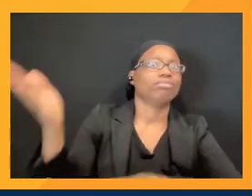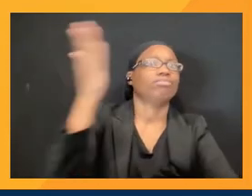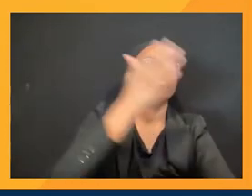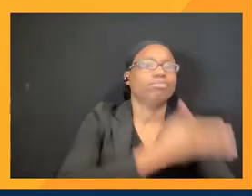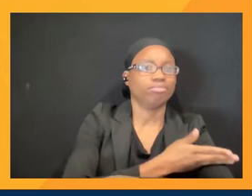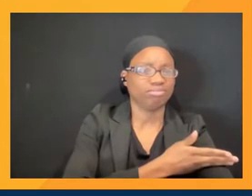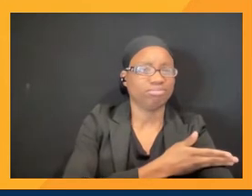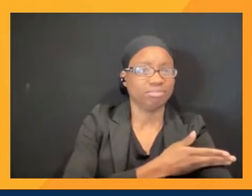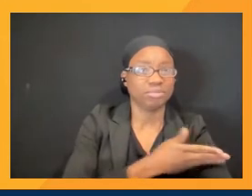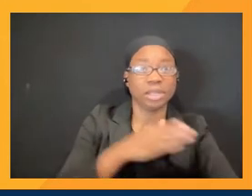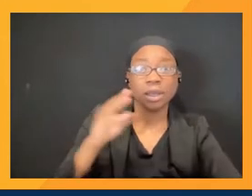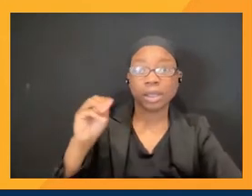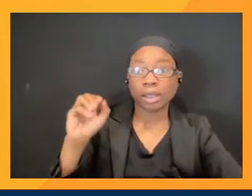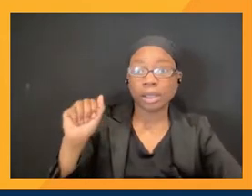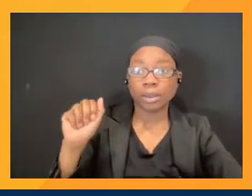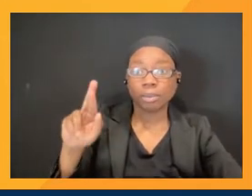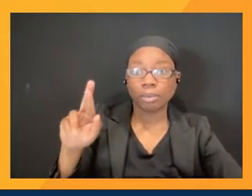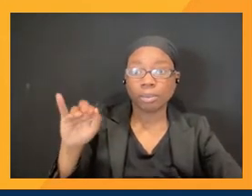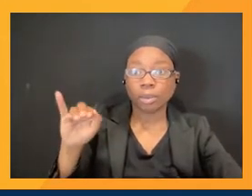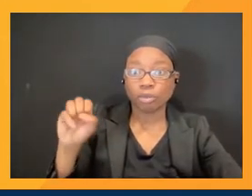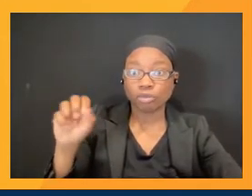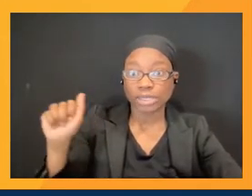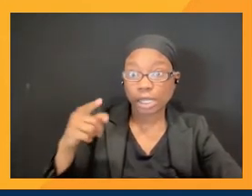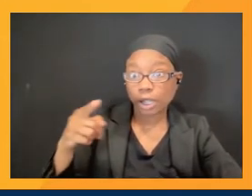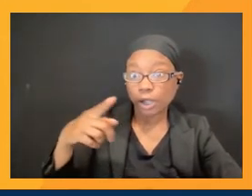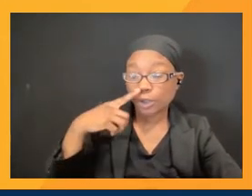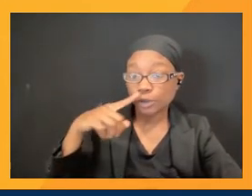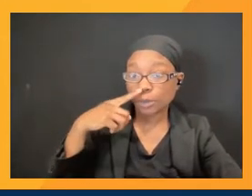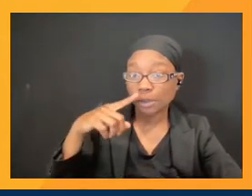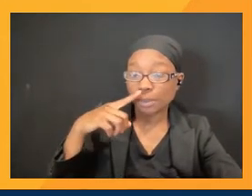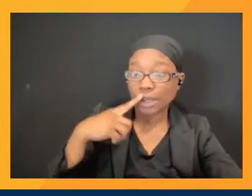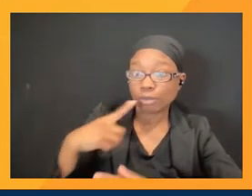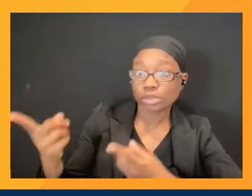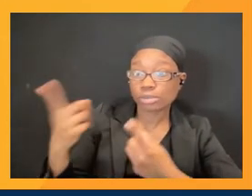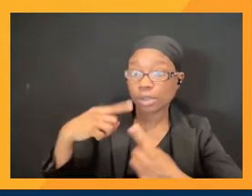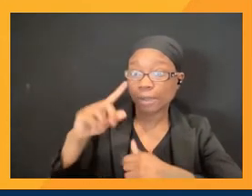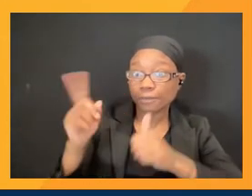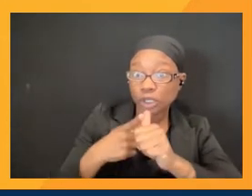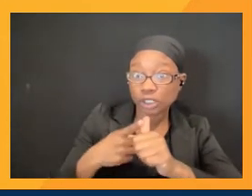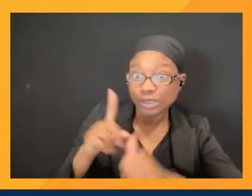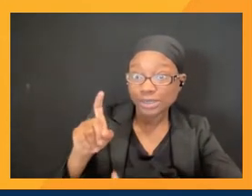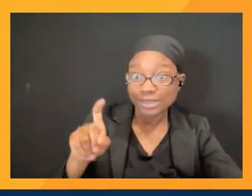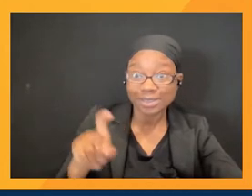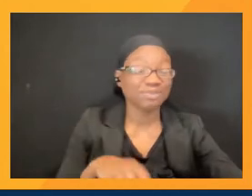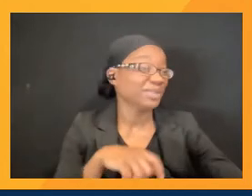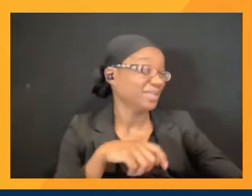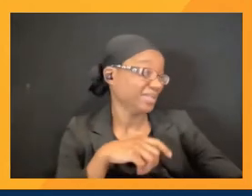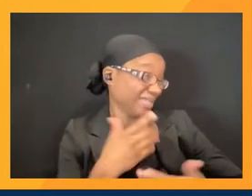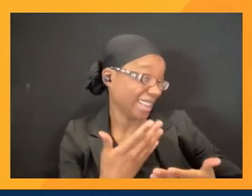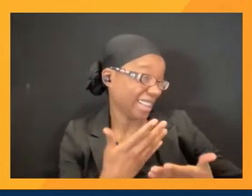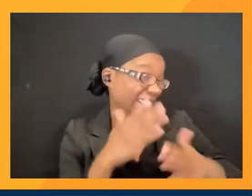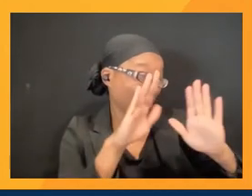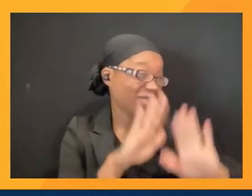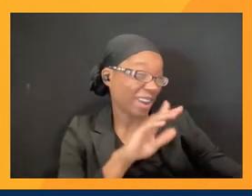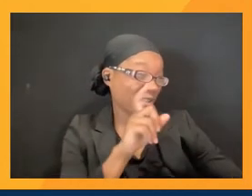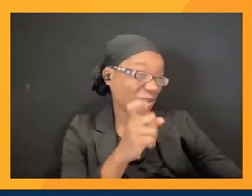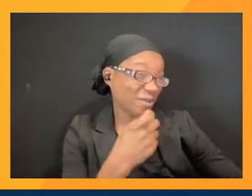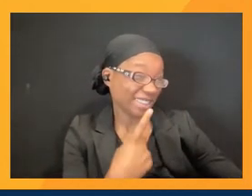community. And we are really pleased to report that of the emergency broadband benefit that's been accessed